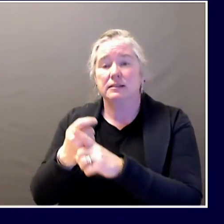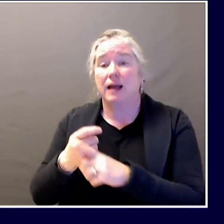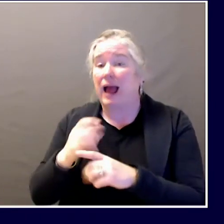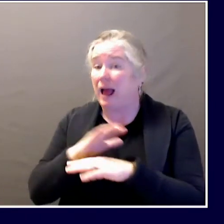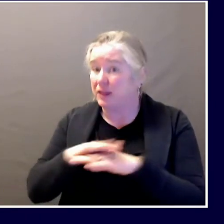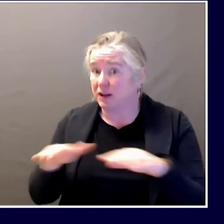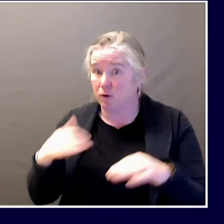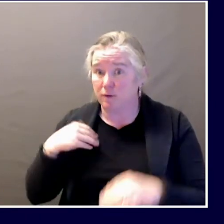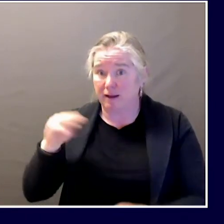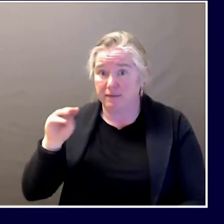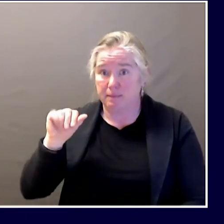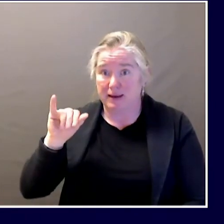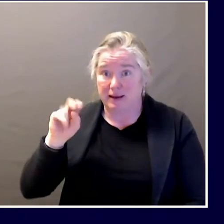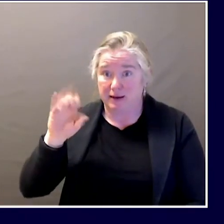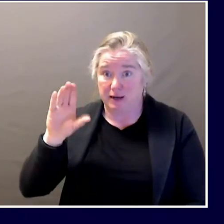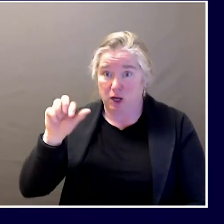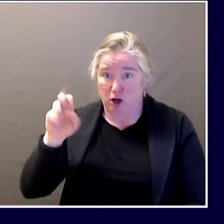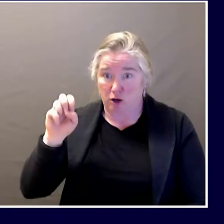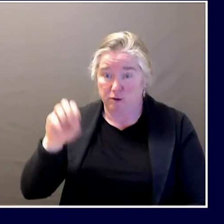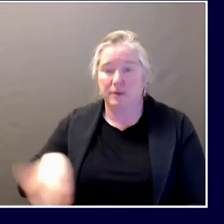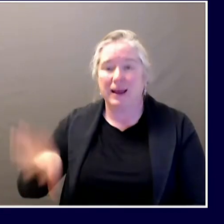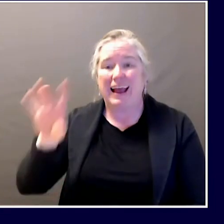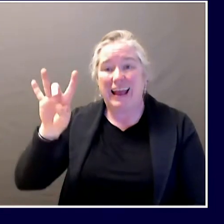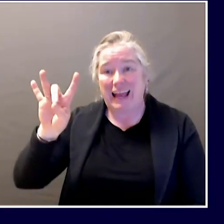you can call